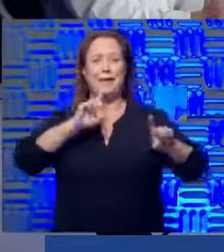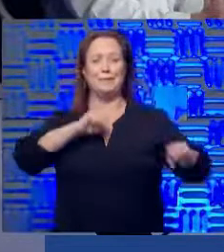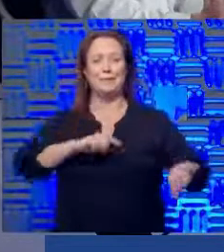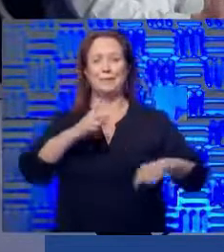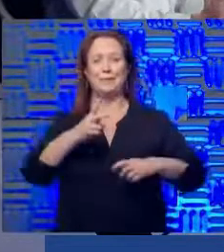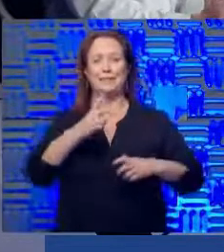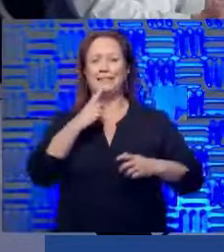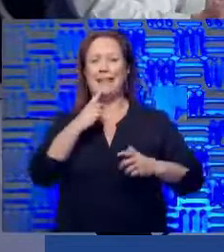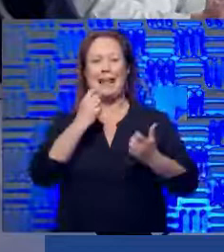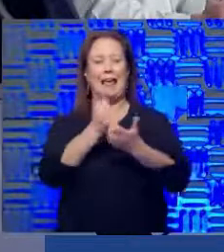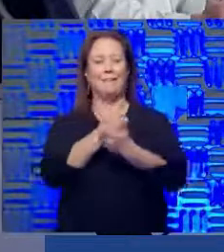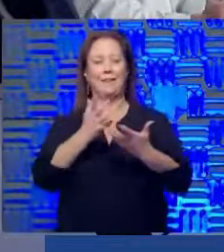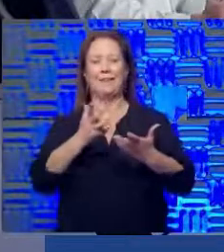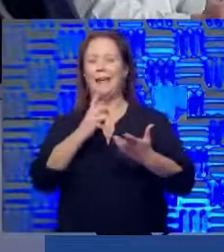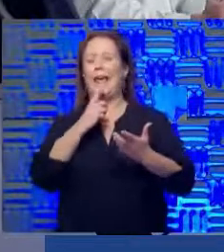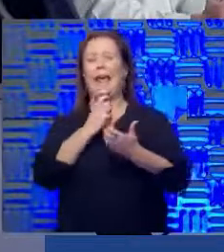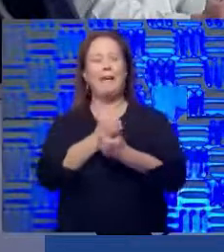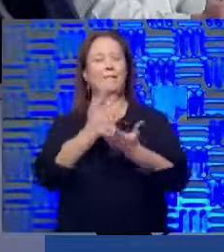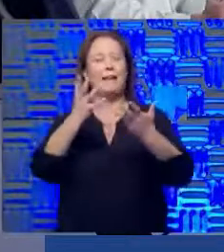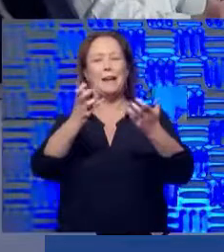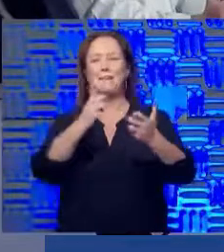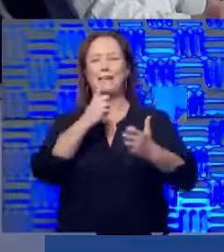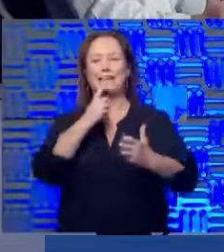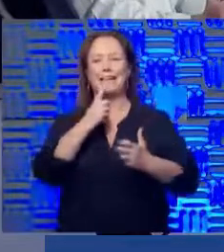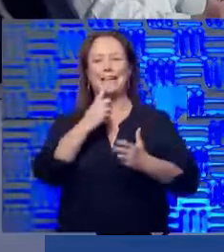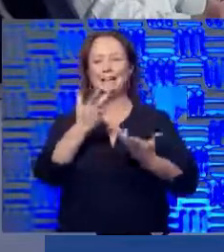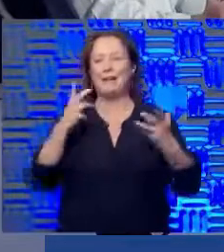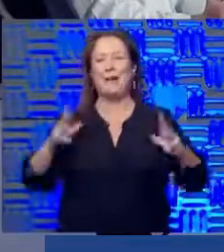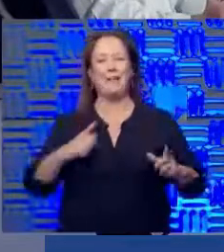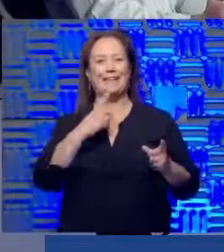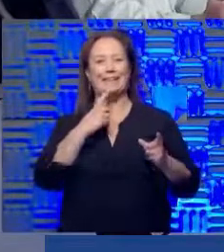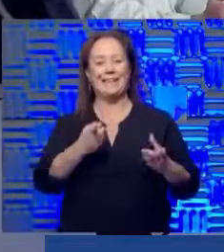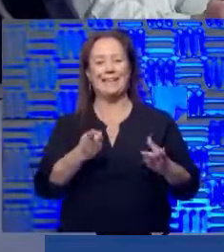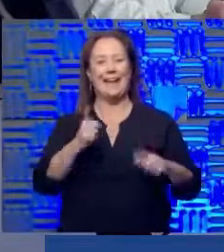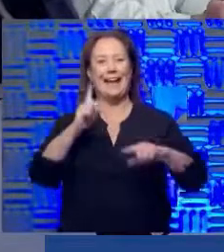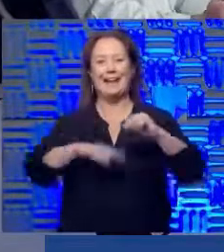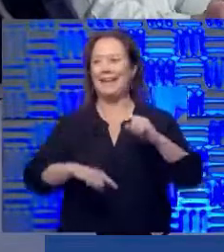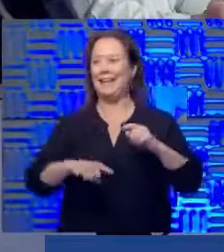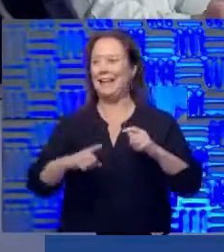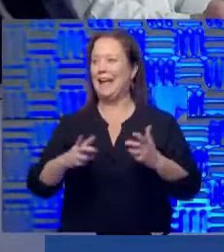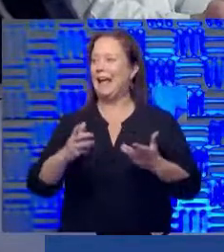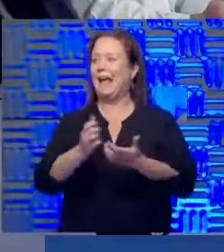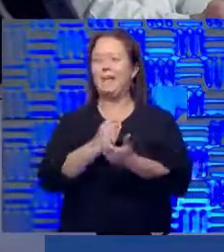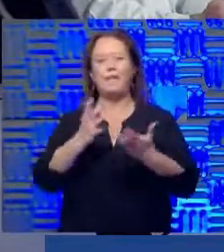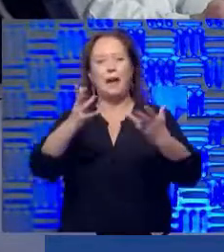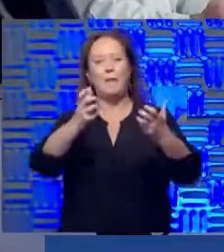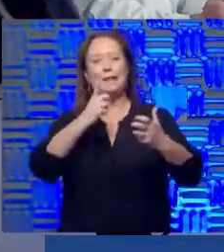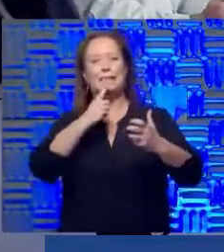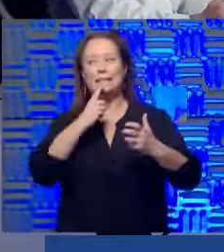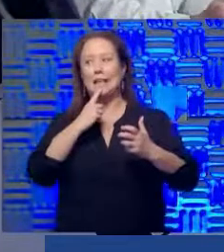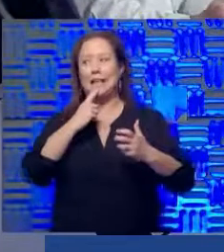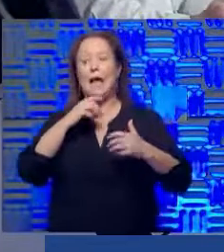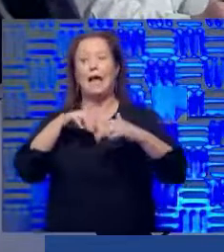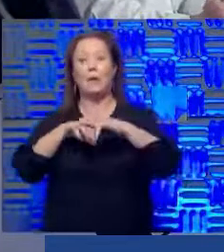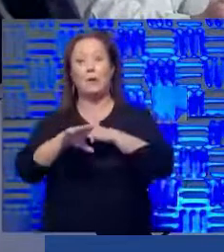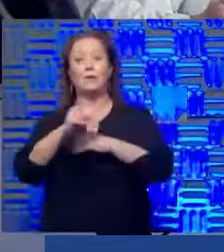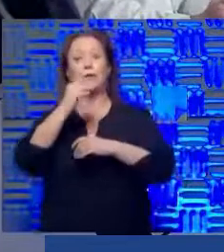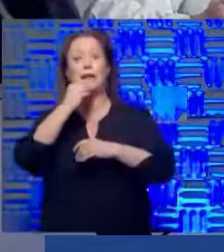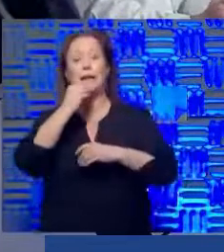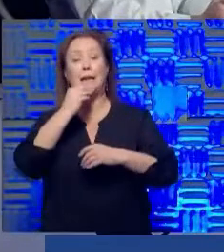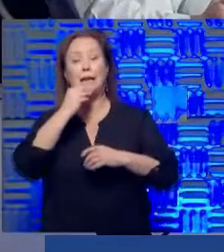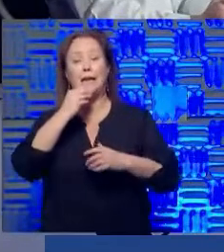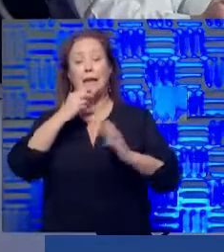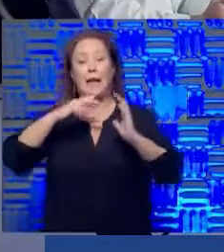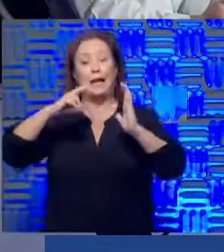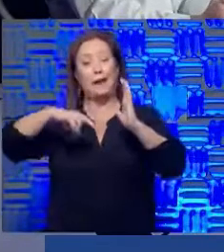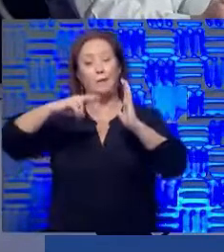stole. going to try it. she took everything I had. Here's what you guys did. You blew up my thing that I do in the middle. I go downstairs and I eat, and then I read